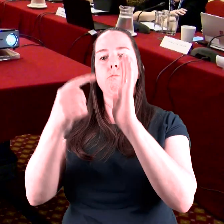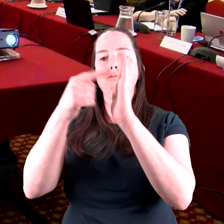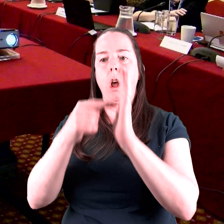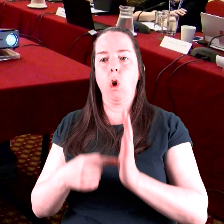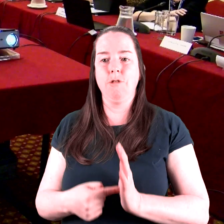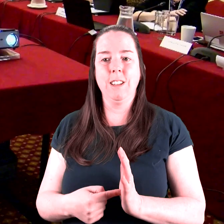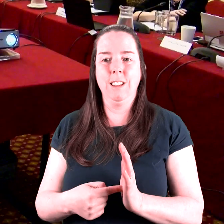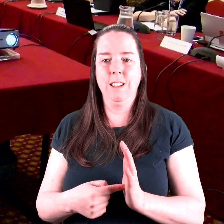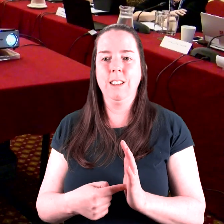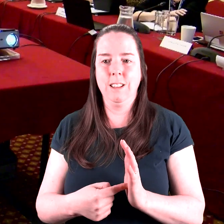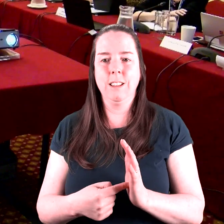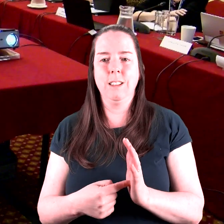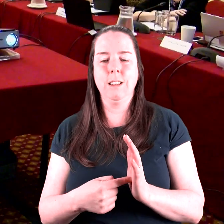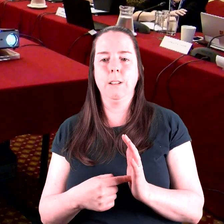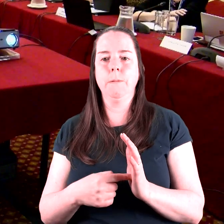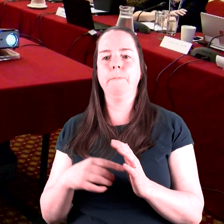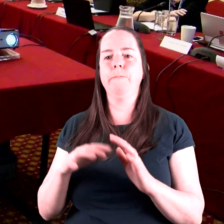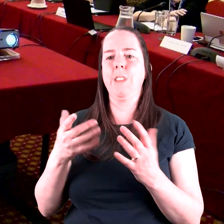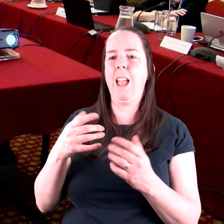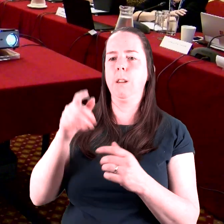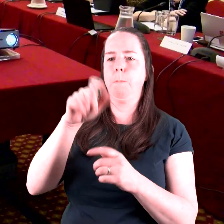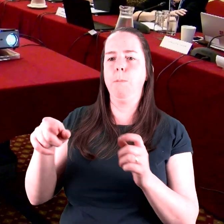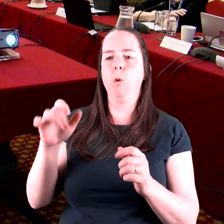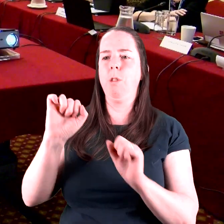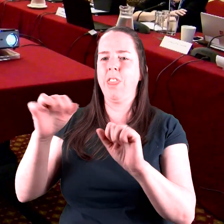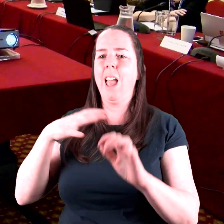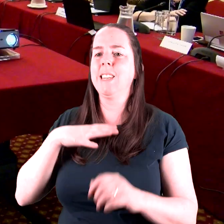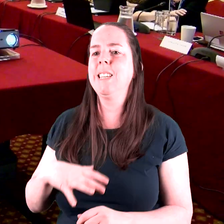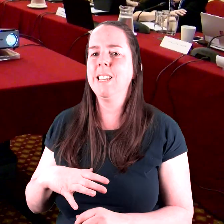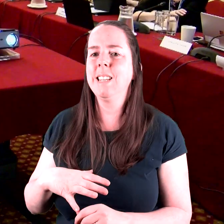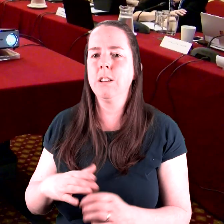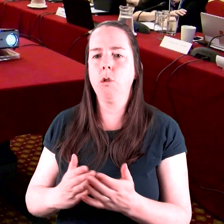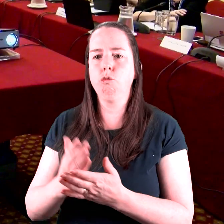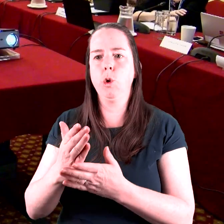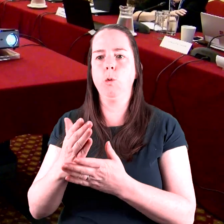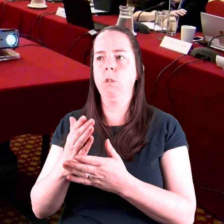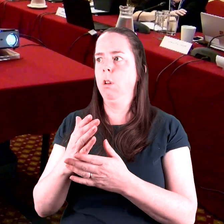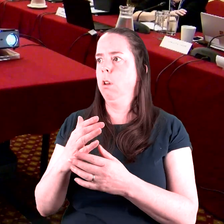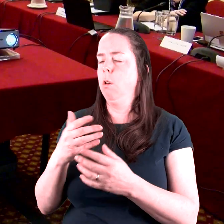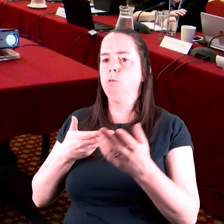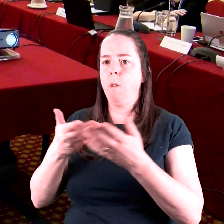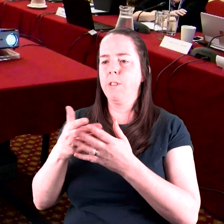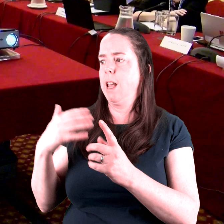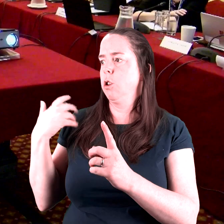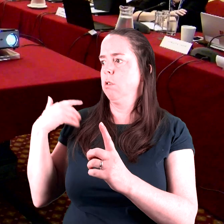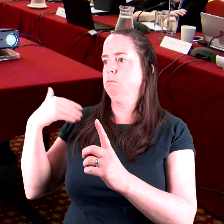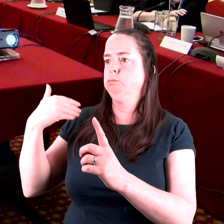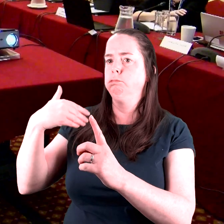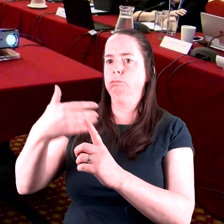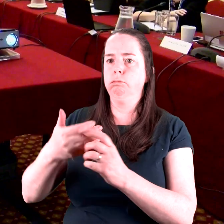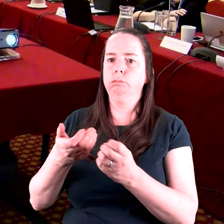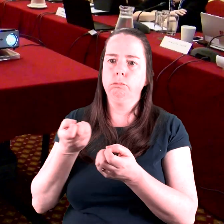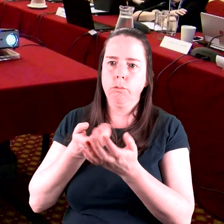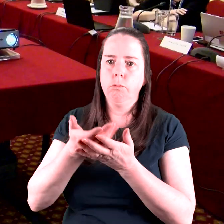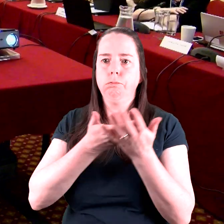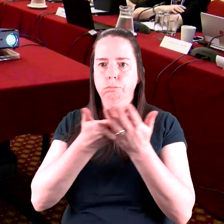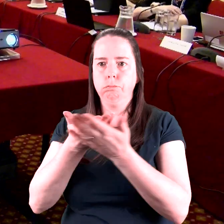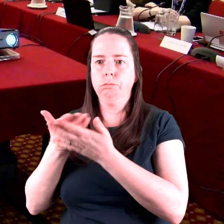visual, which shows the priorities and the needs of people through the culmination of lots and lots